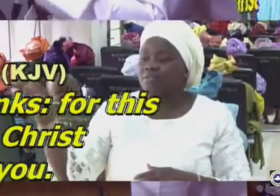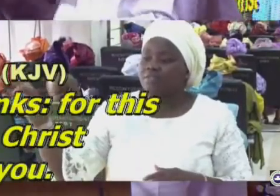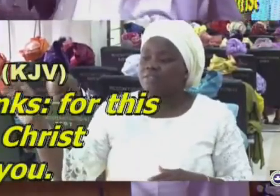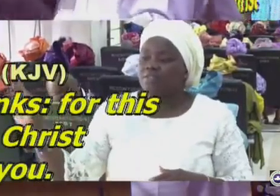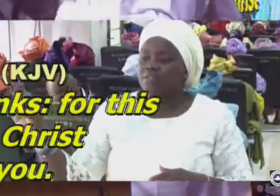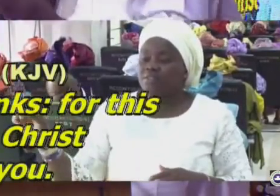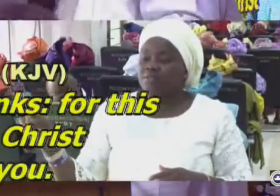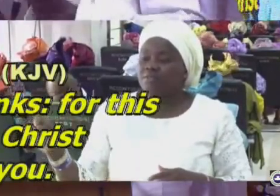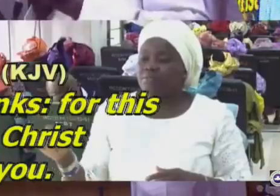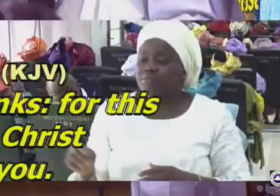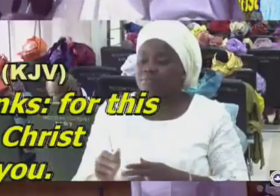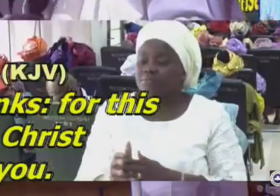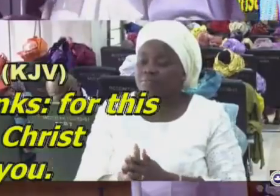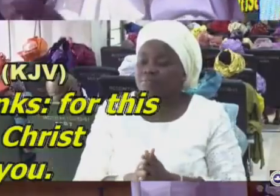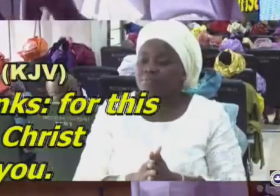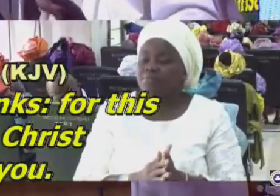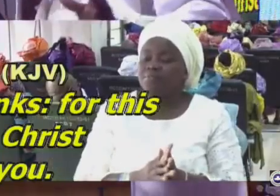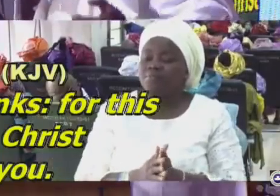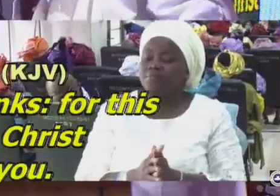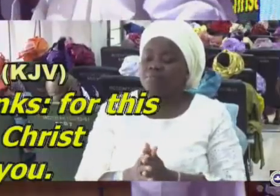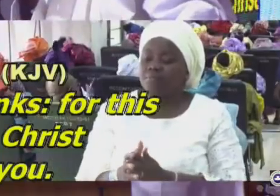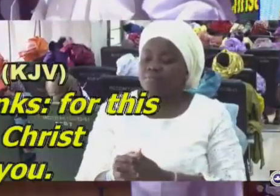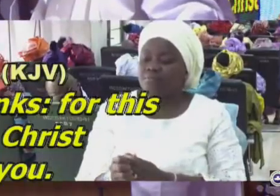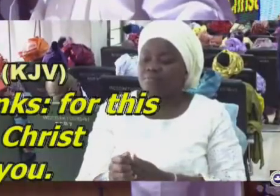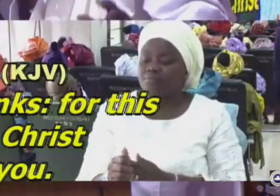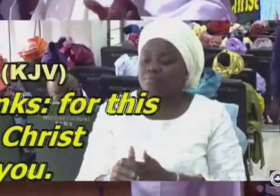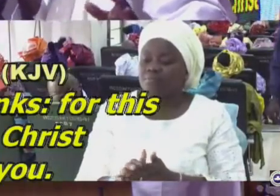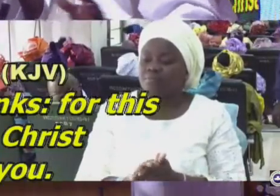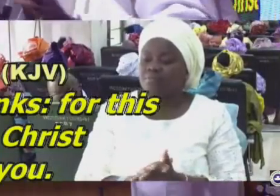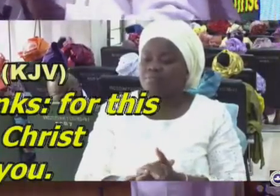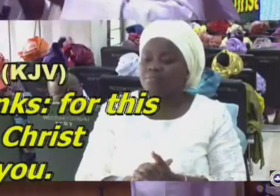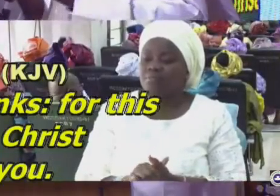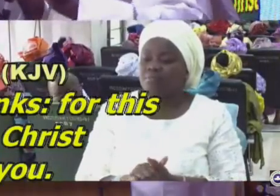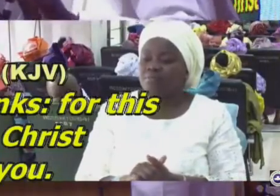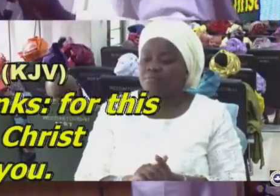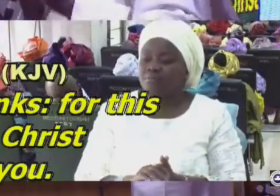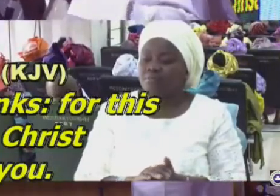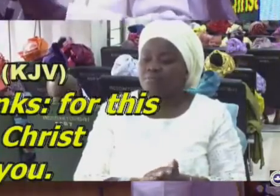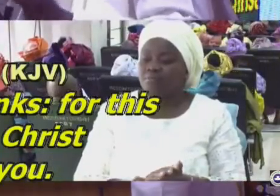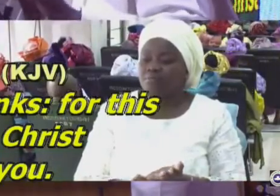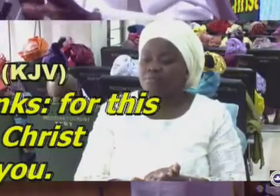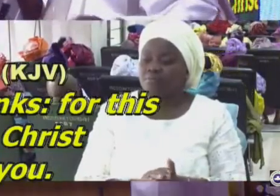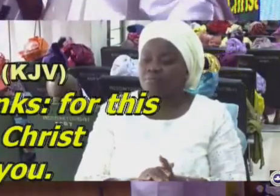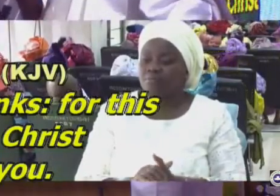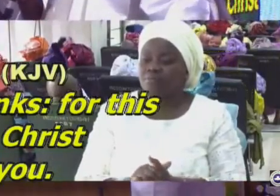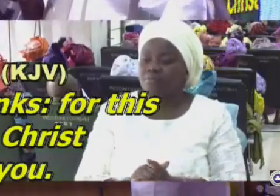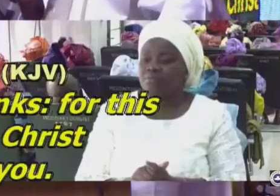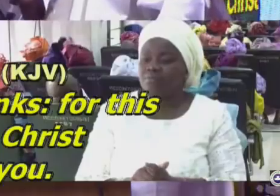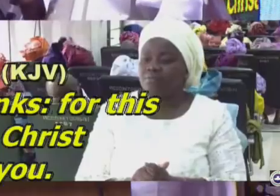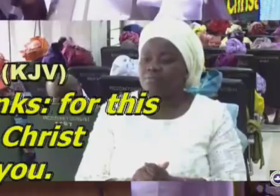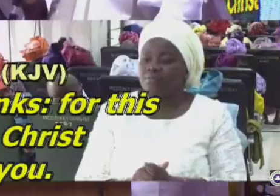because this is the will of God concerning you. In everything, give